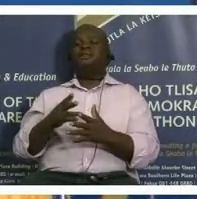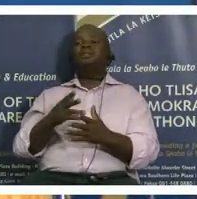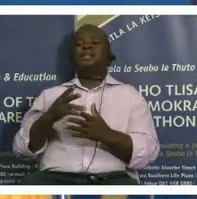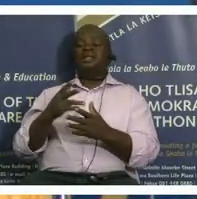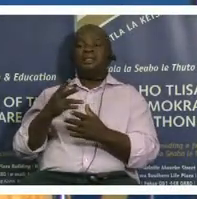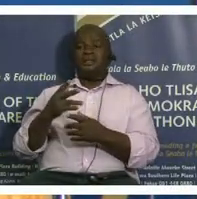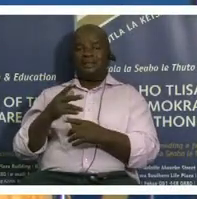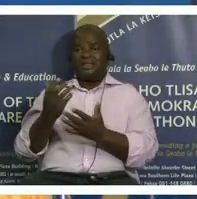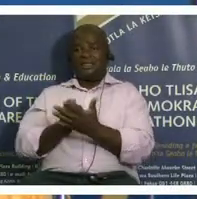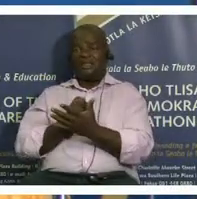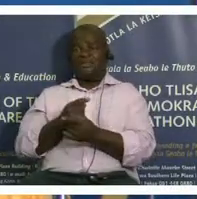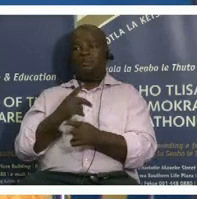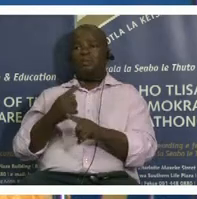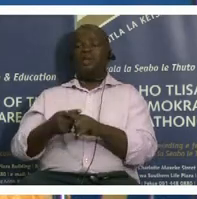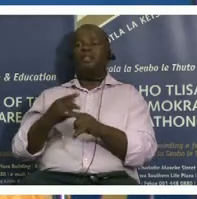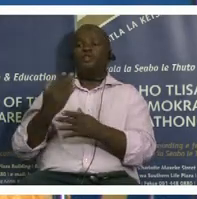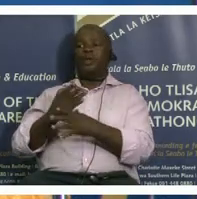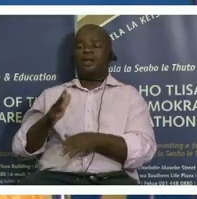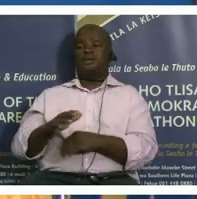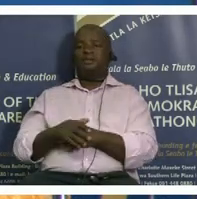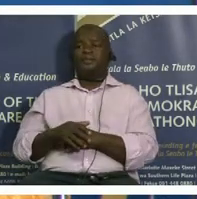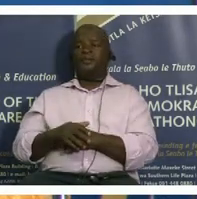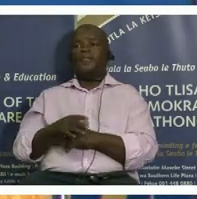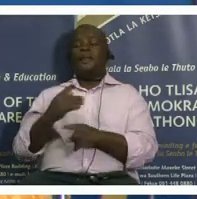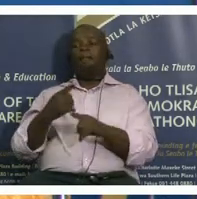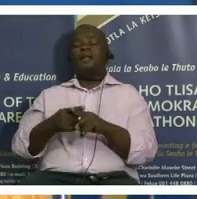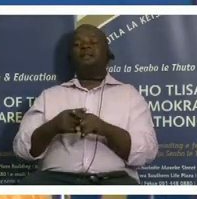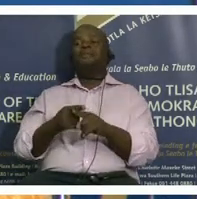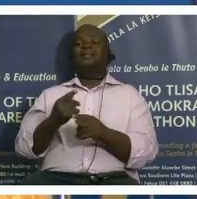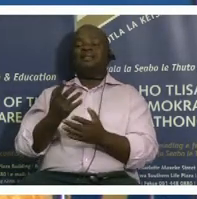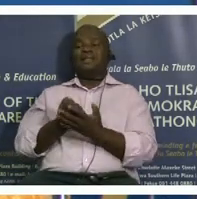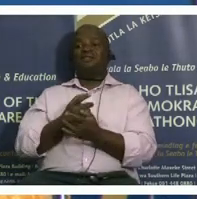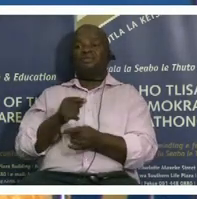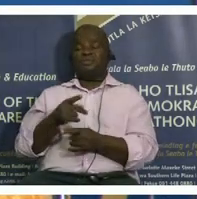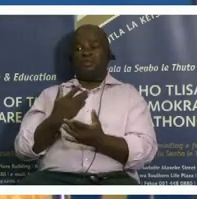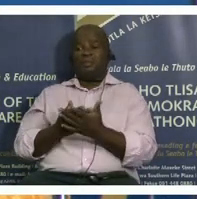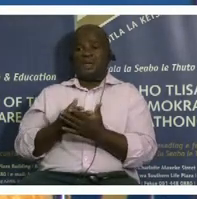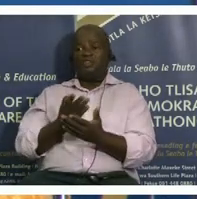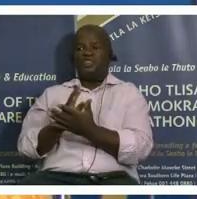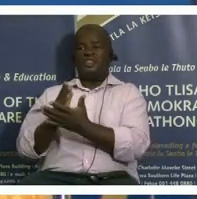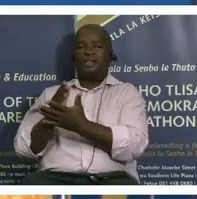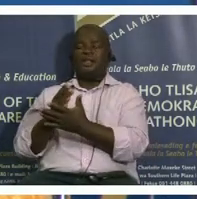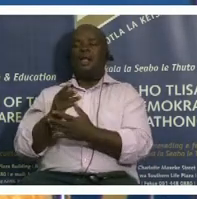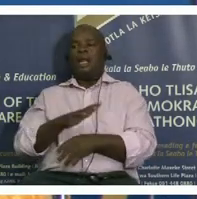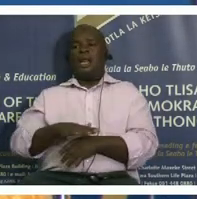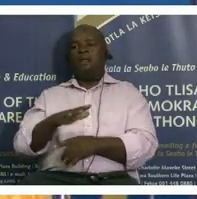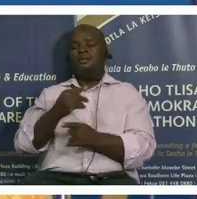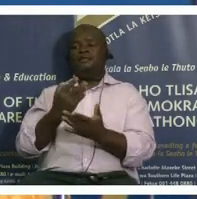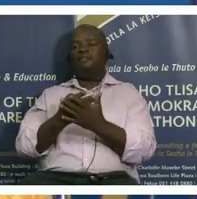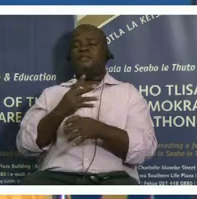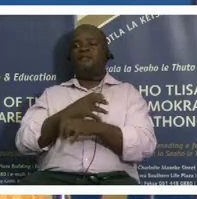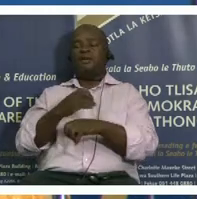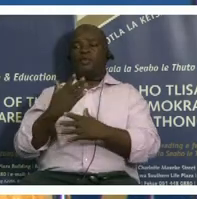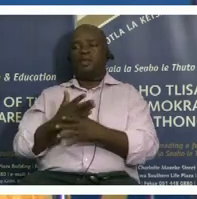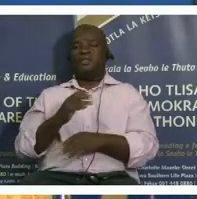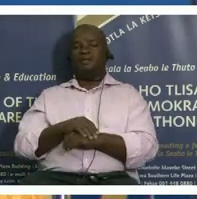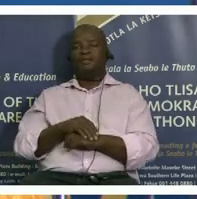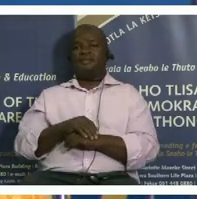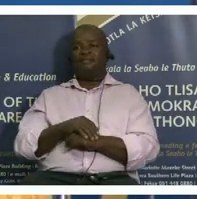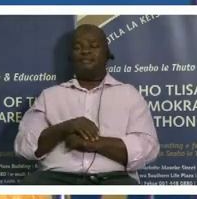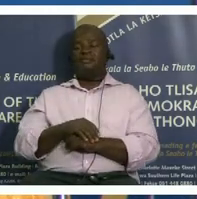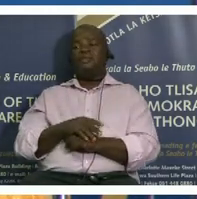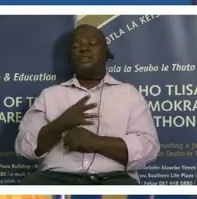workers, as well as the security of tenure of farm workers. A brief reflection on the